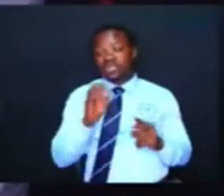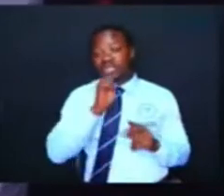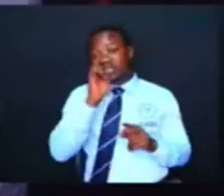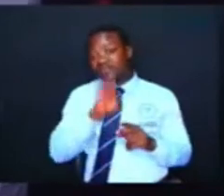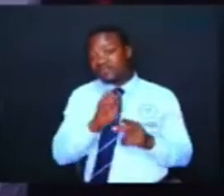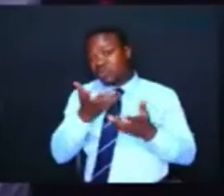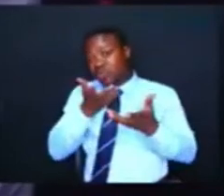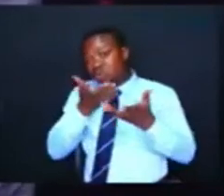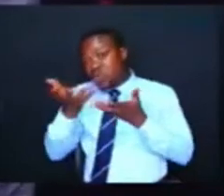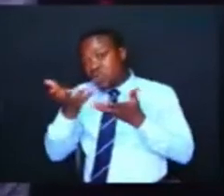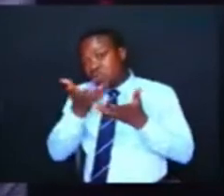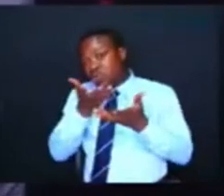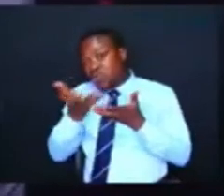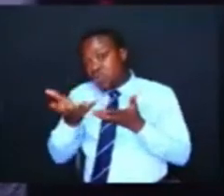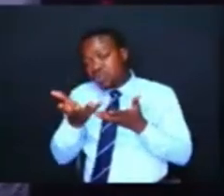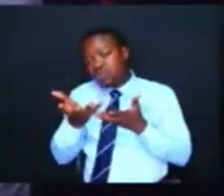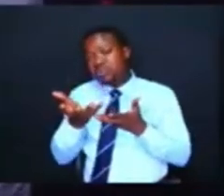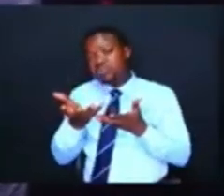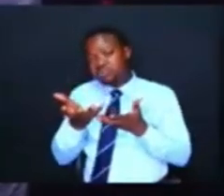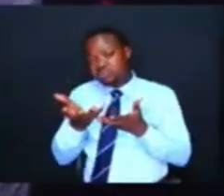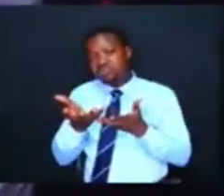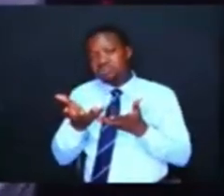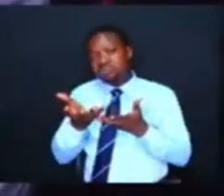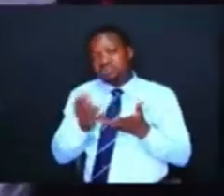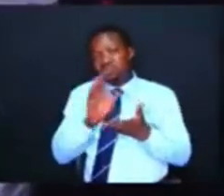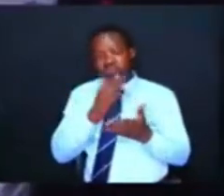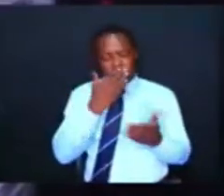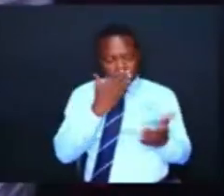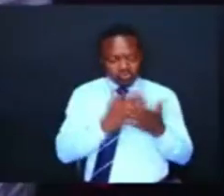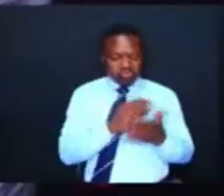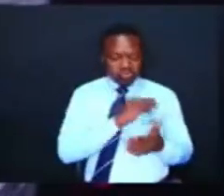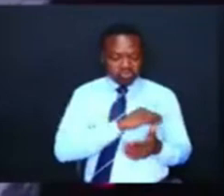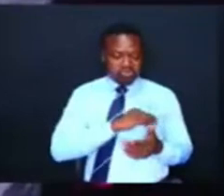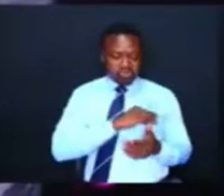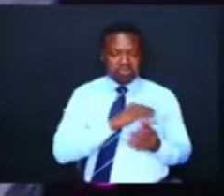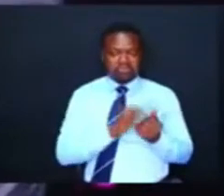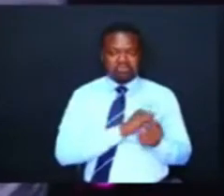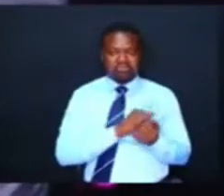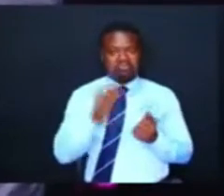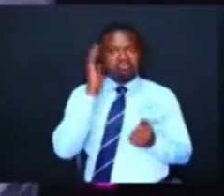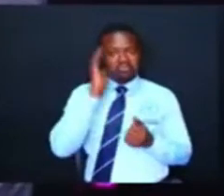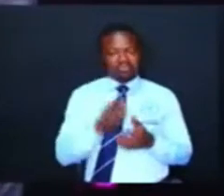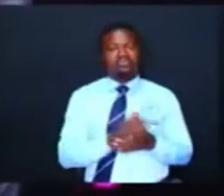communications will always corrupt good morals. And verse 26 and